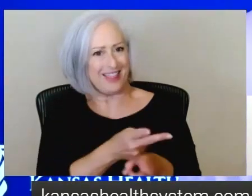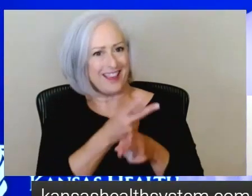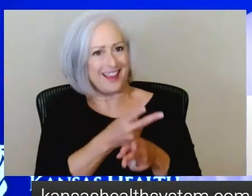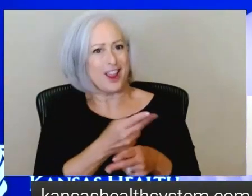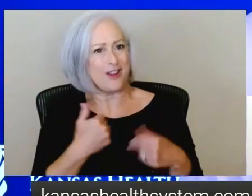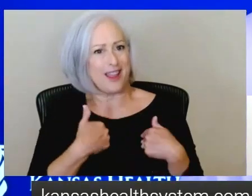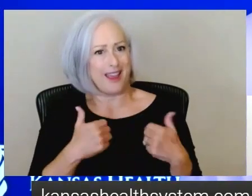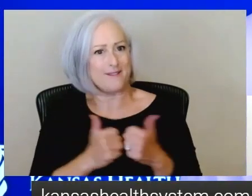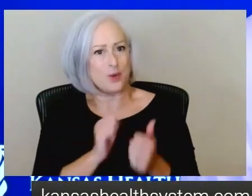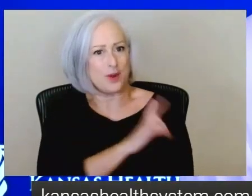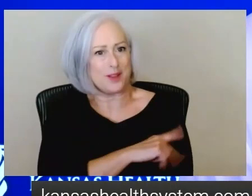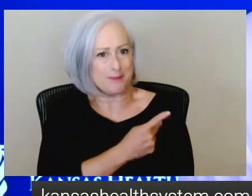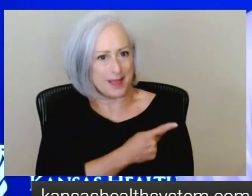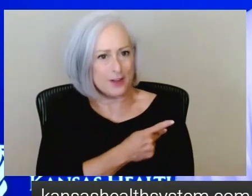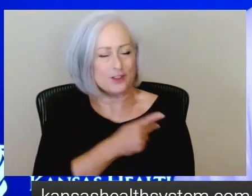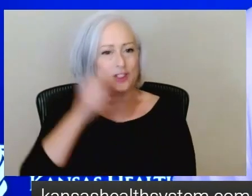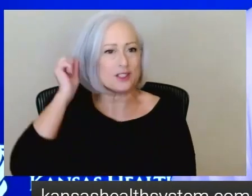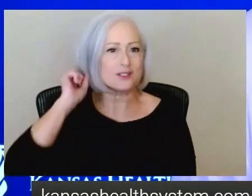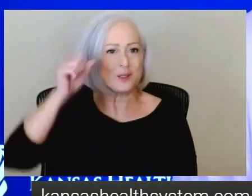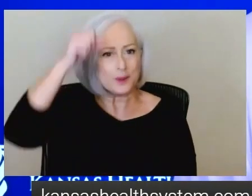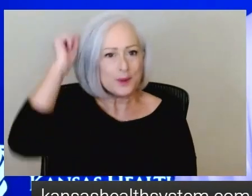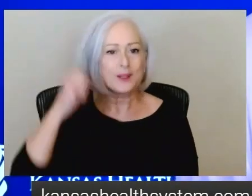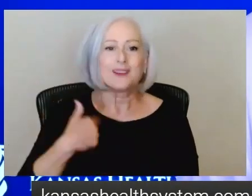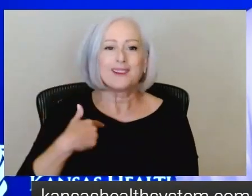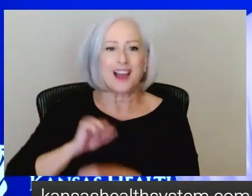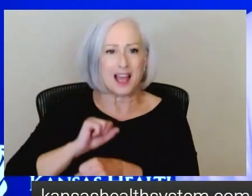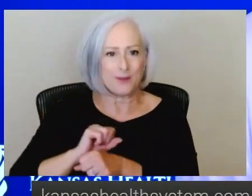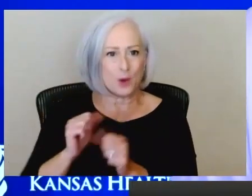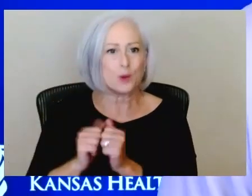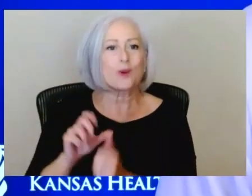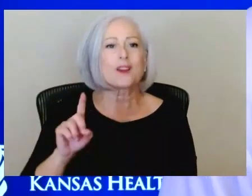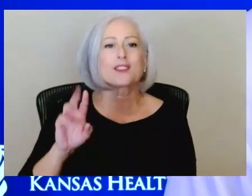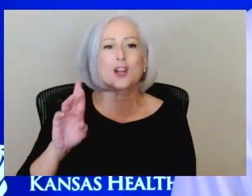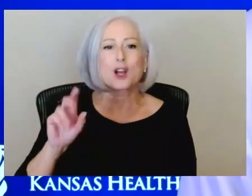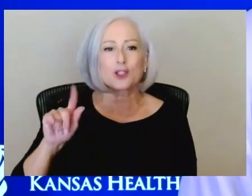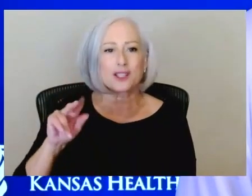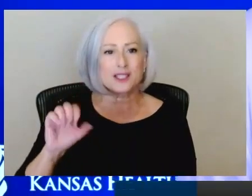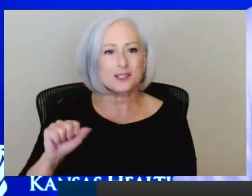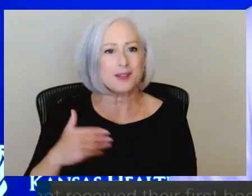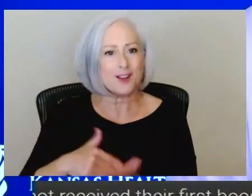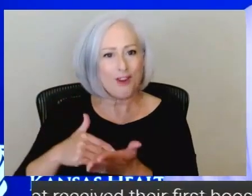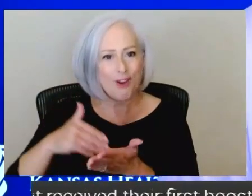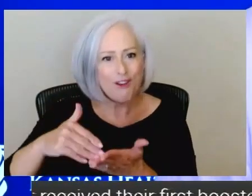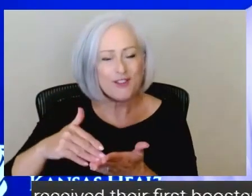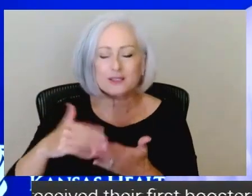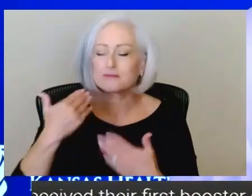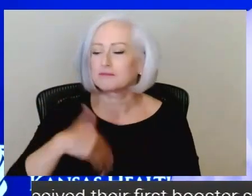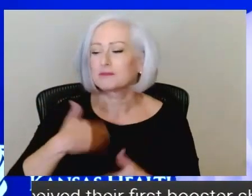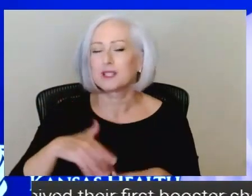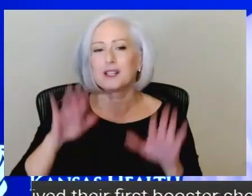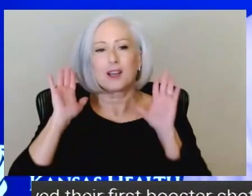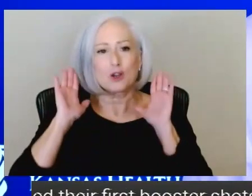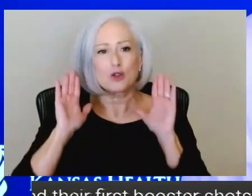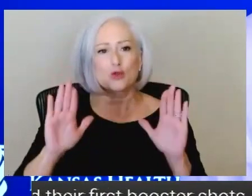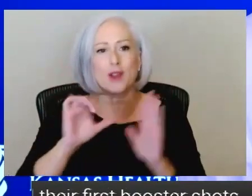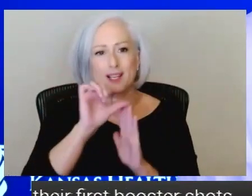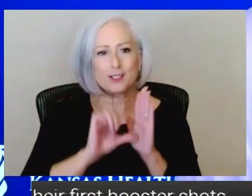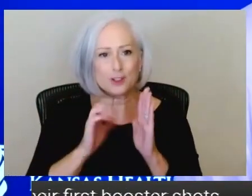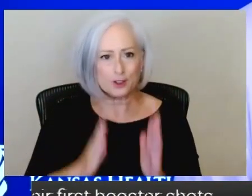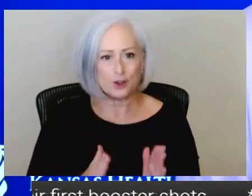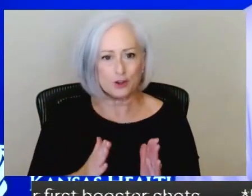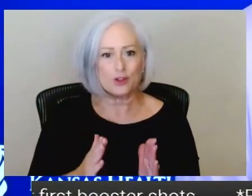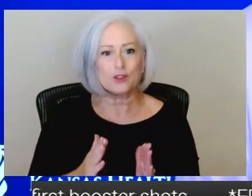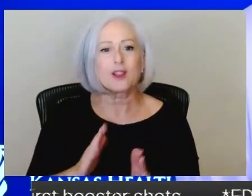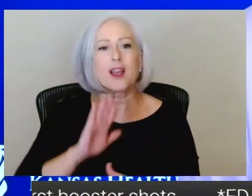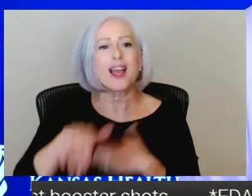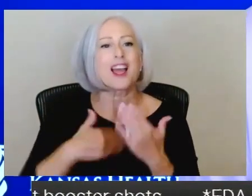of her scalp. So worked with Dr. Kinsman a lot, great surgeon, and of course all of our neurosurgeons led by Dr. Paul Camerata as well.